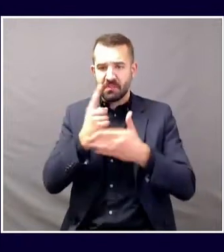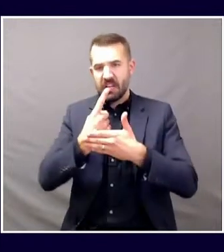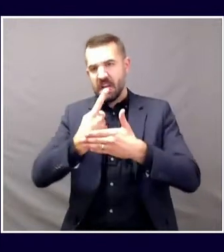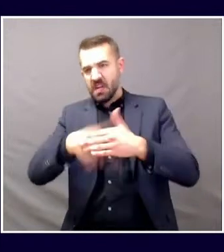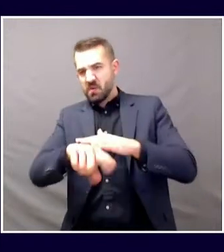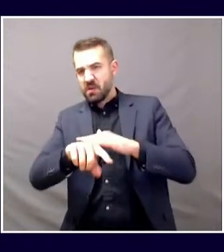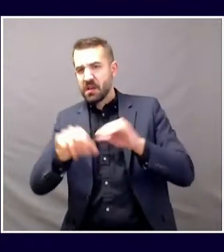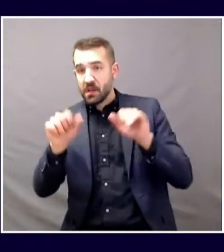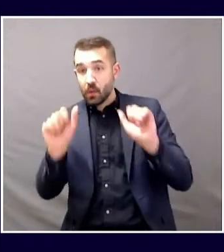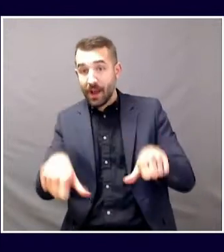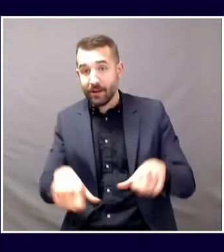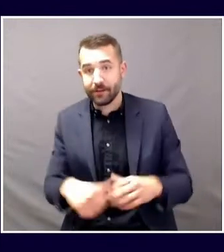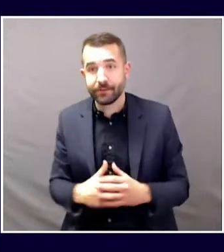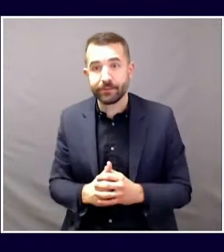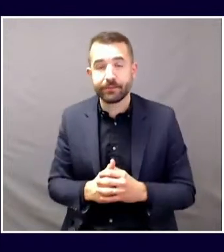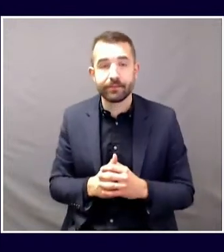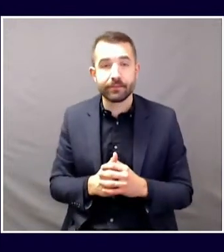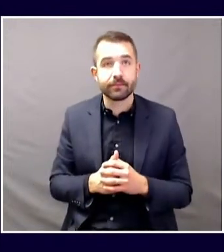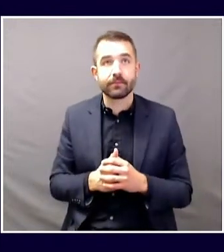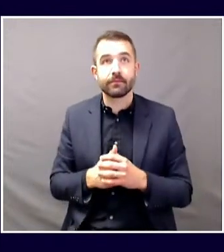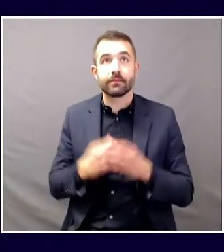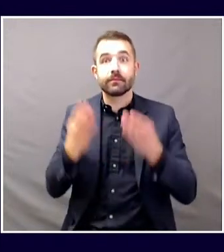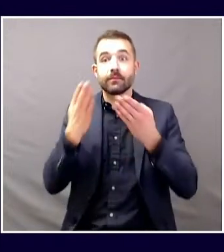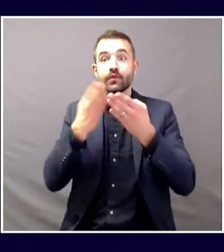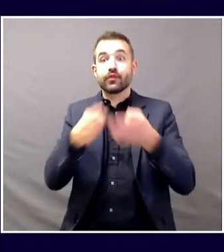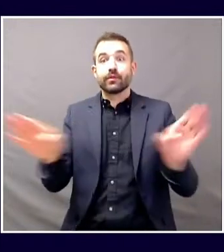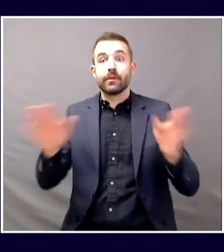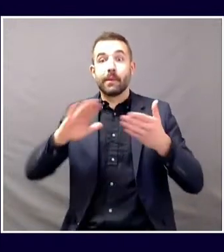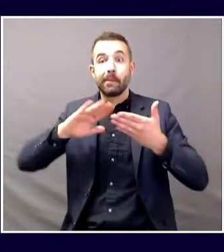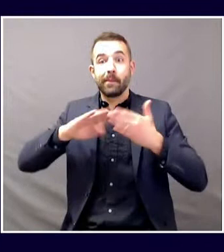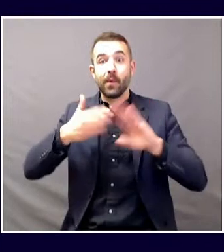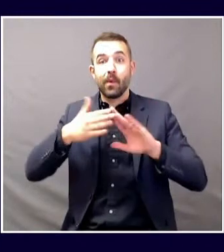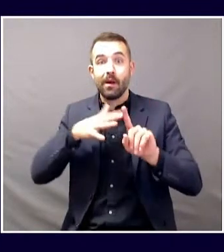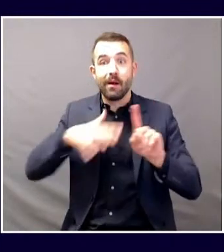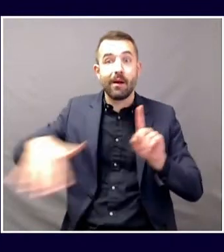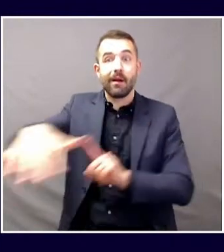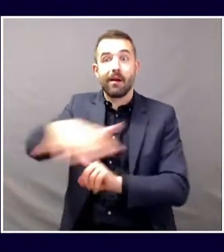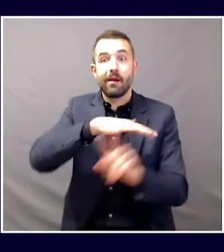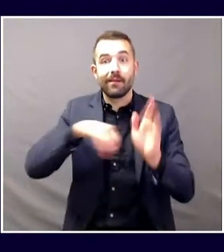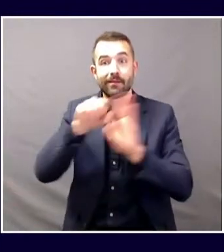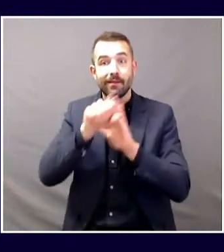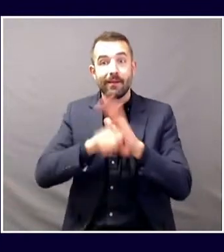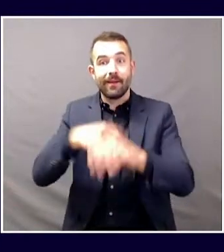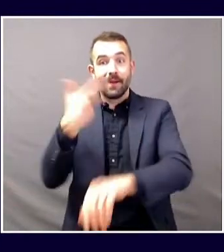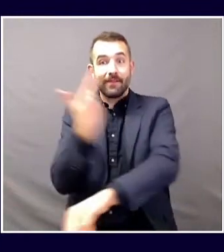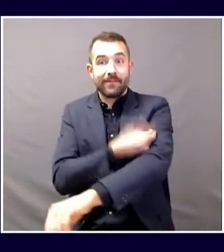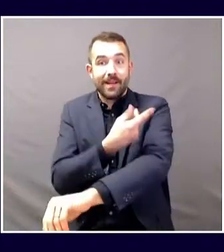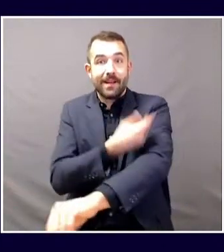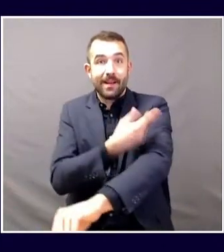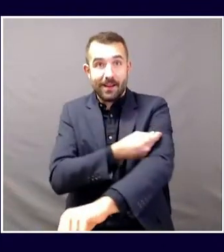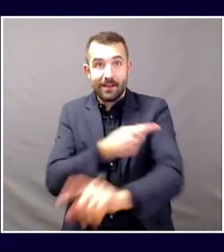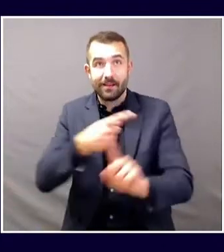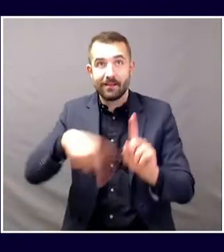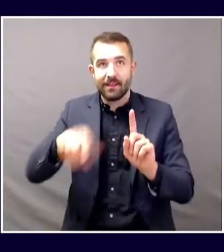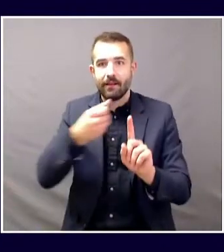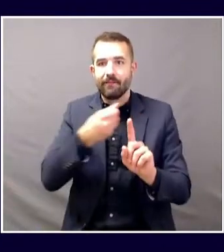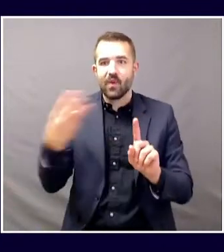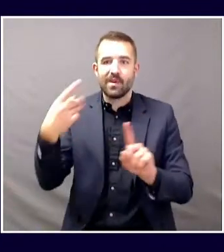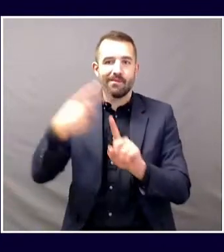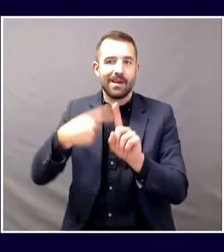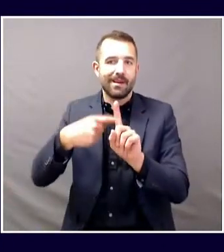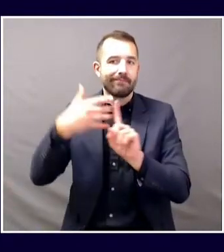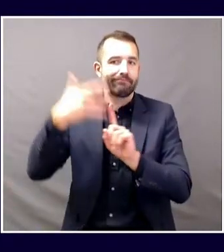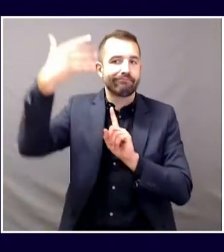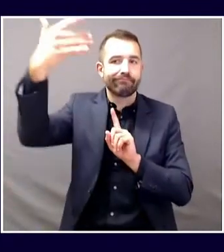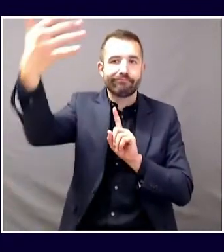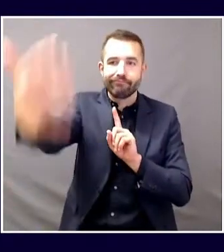general vaccination at a community level, at a statewide level, that unfortunately is many months away still. All the more reason